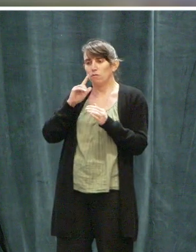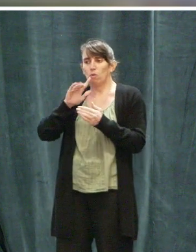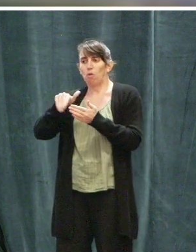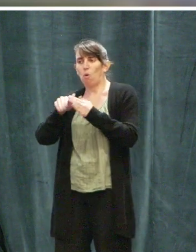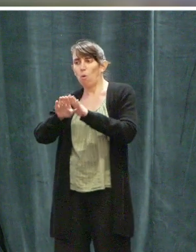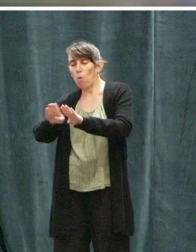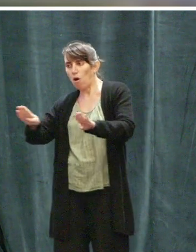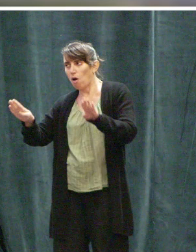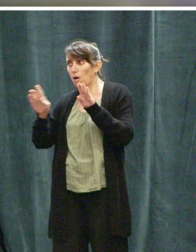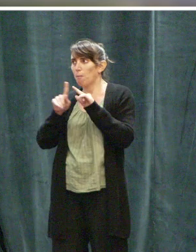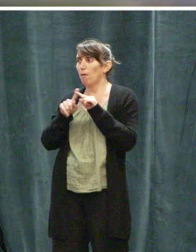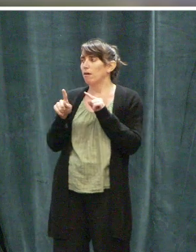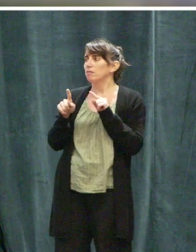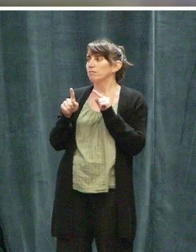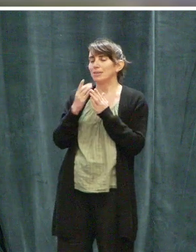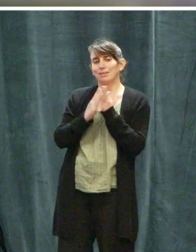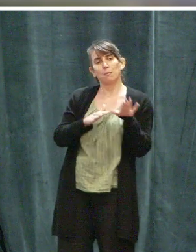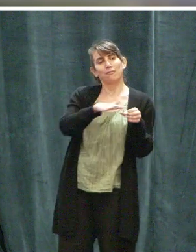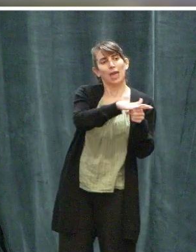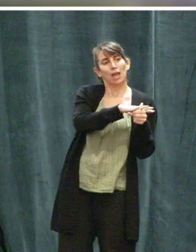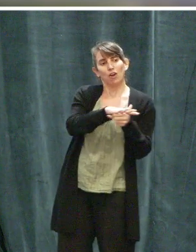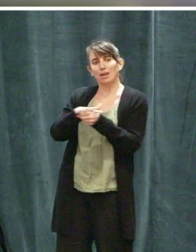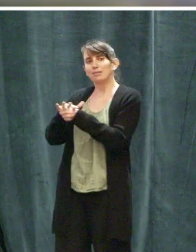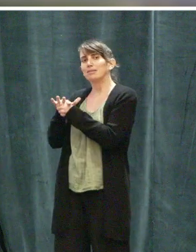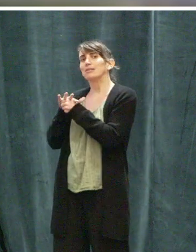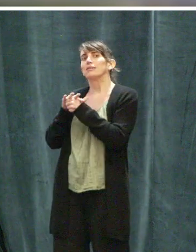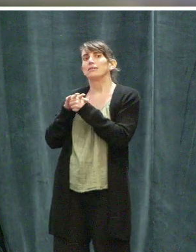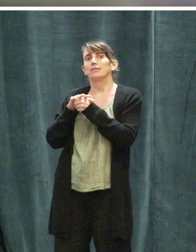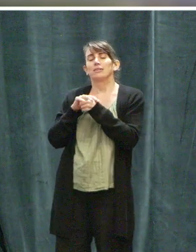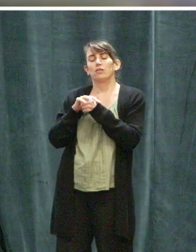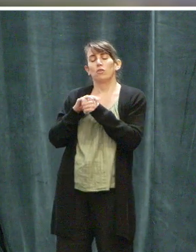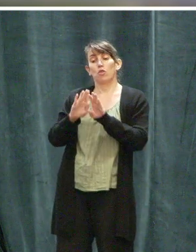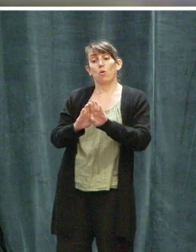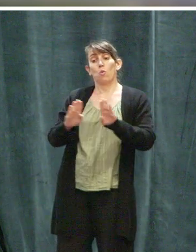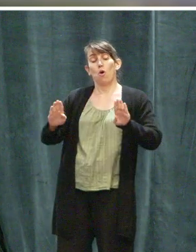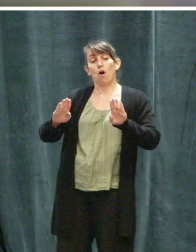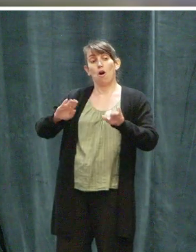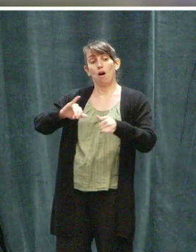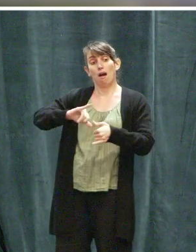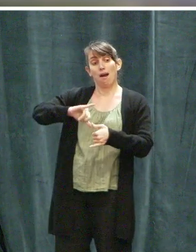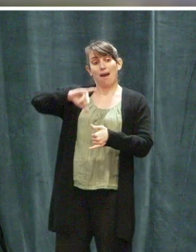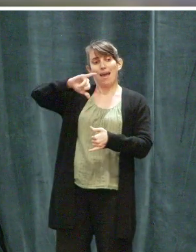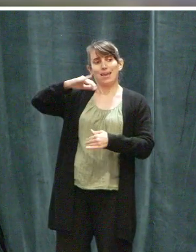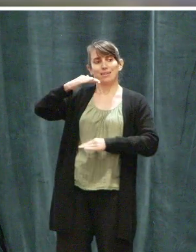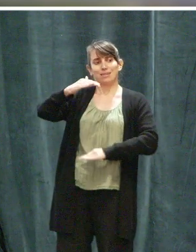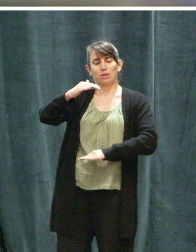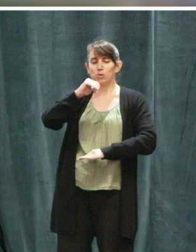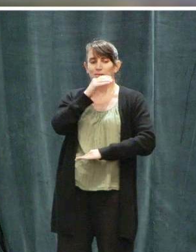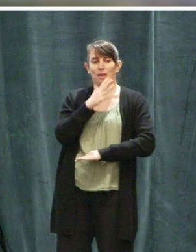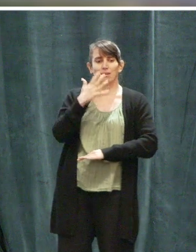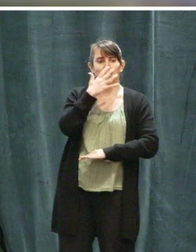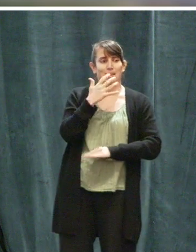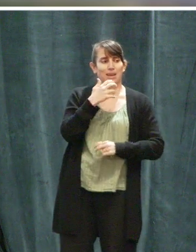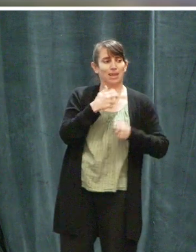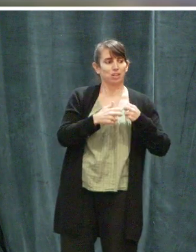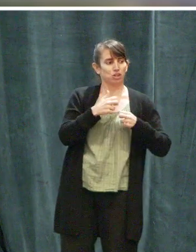perspective, in part because some of the areas that we did use it for, the wall height was not an aesthetic issue because it was